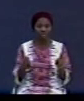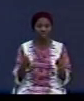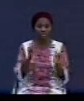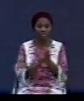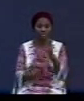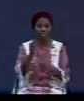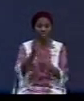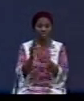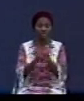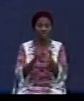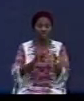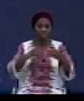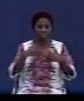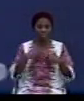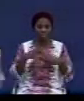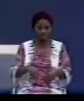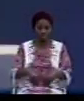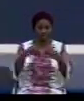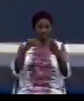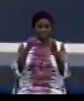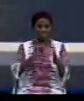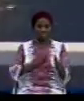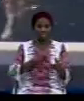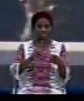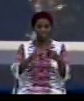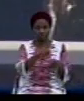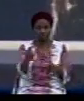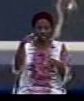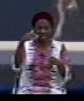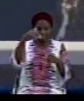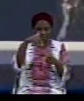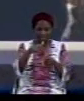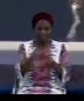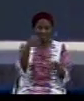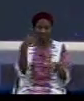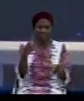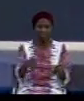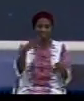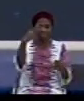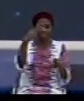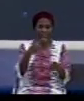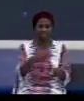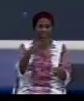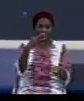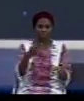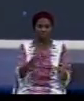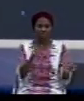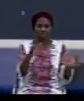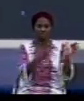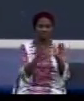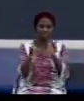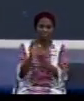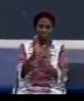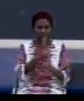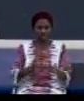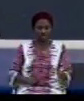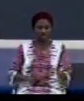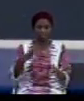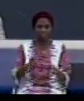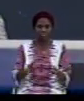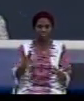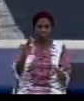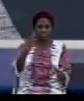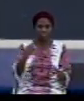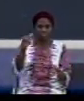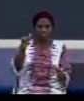I unto thee in the name of Jesus Christ of Nazareth.